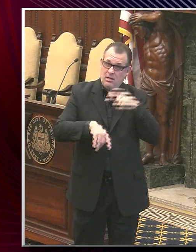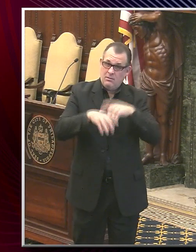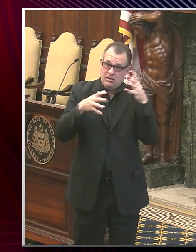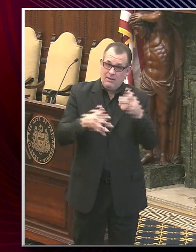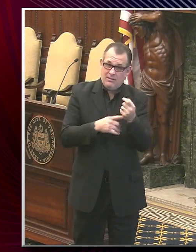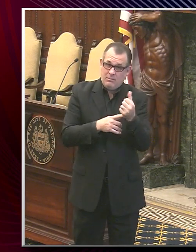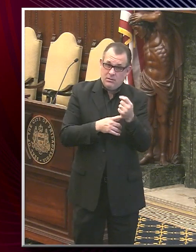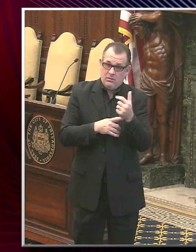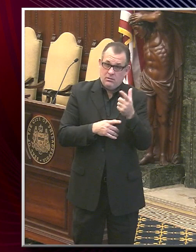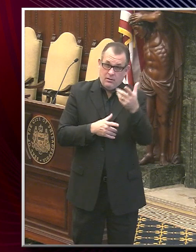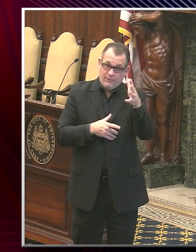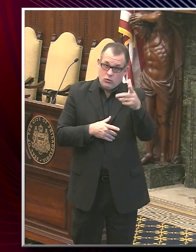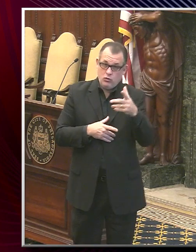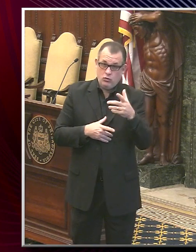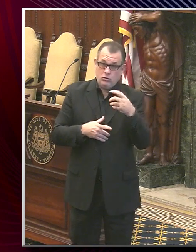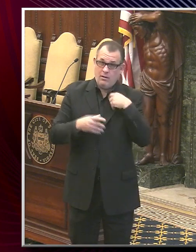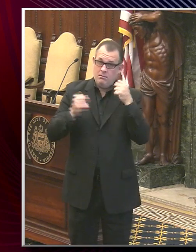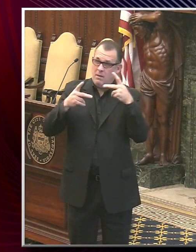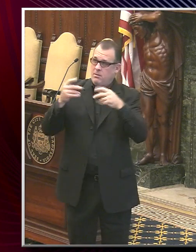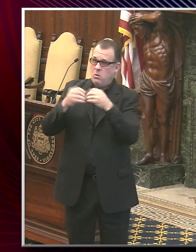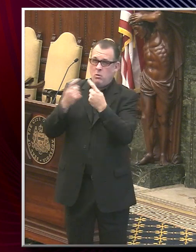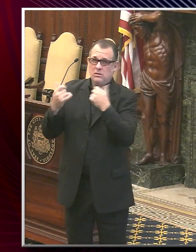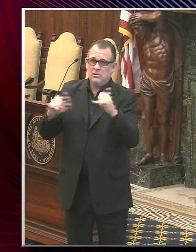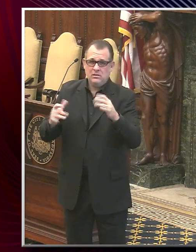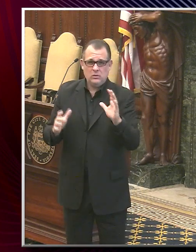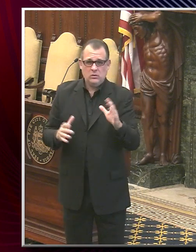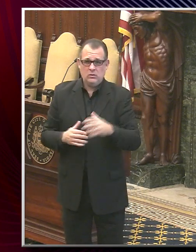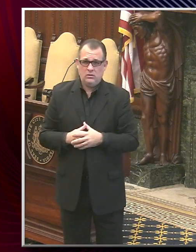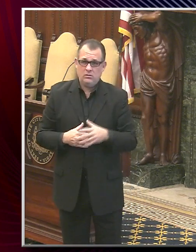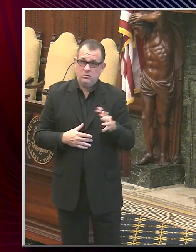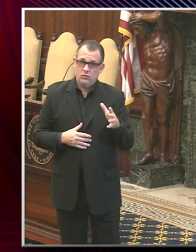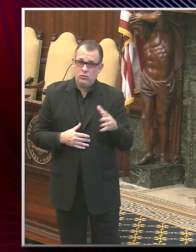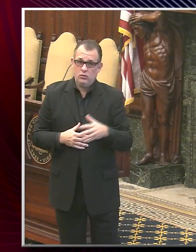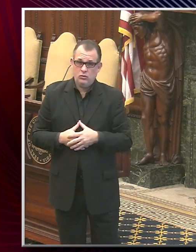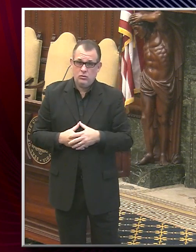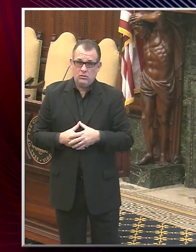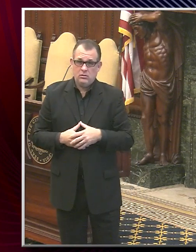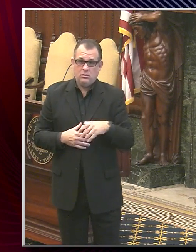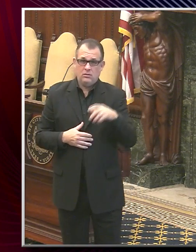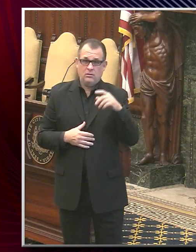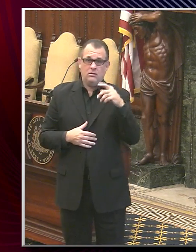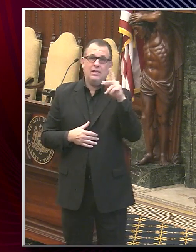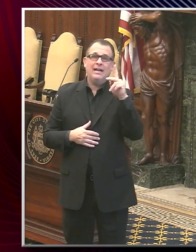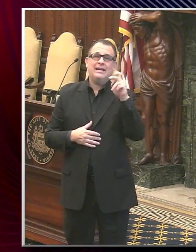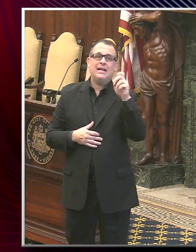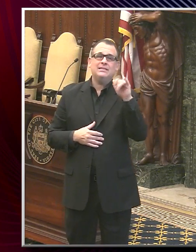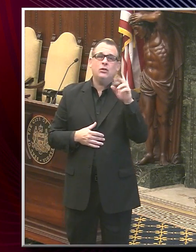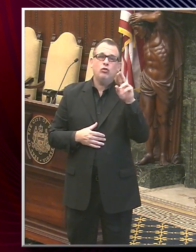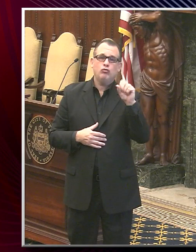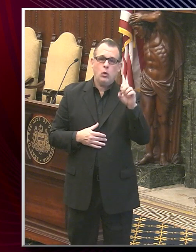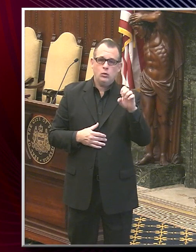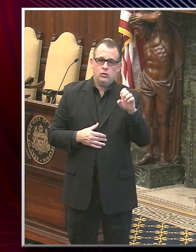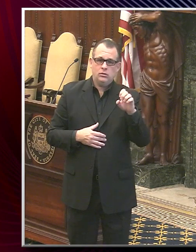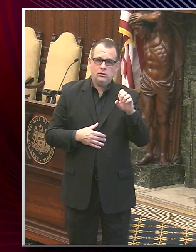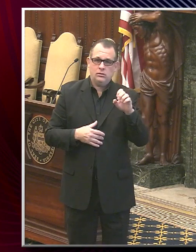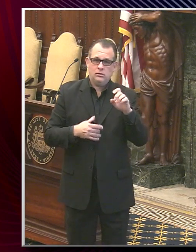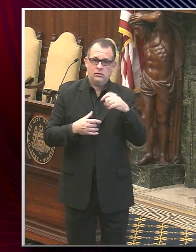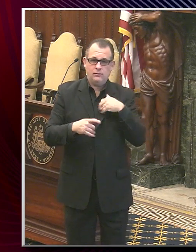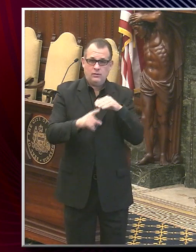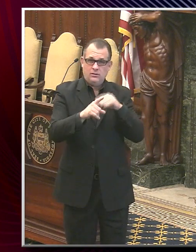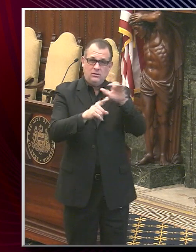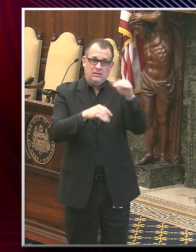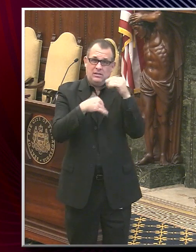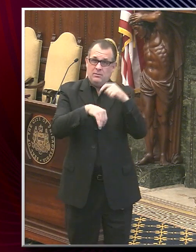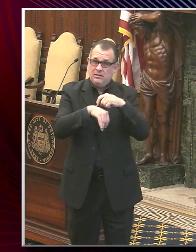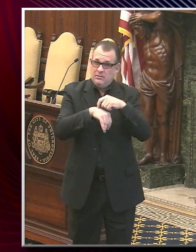and a lot of folks with questions. So I'm going to move on now to Kennedy Rose. Folks, unfortunately, because of the limited time, I'm going to